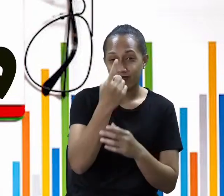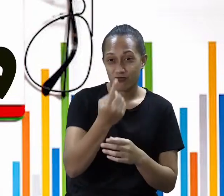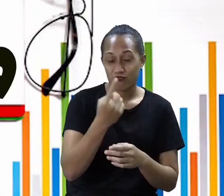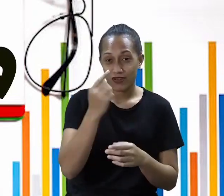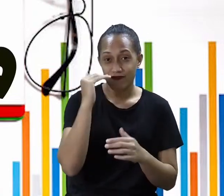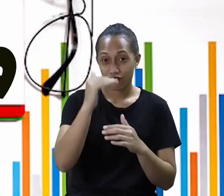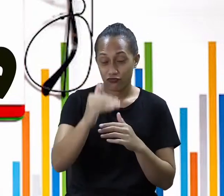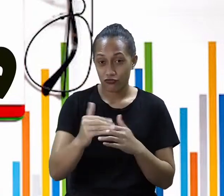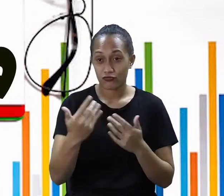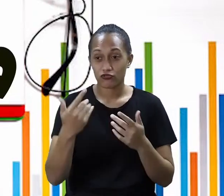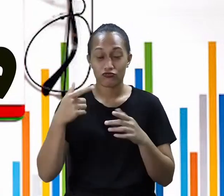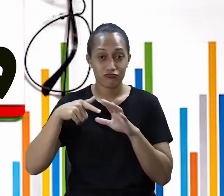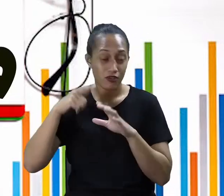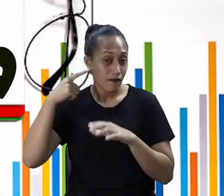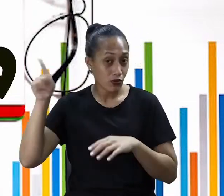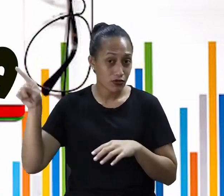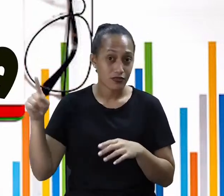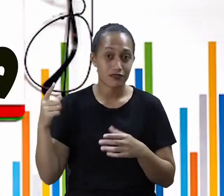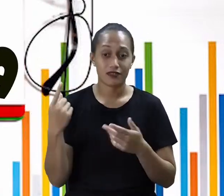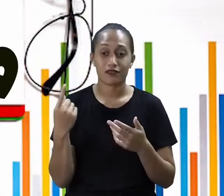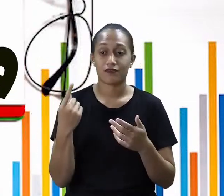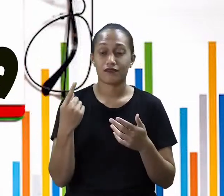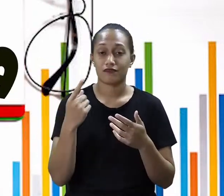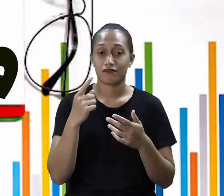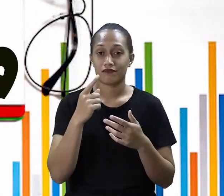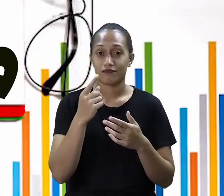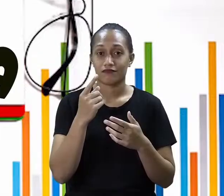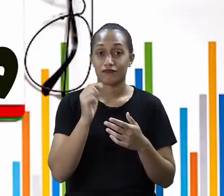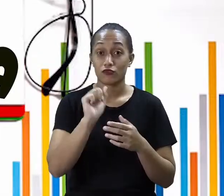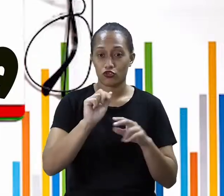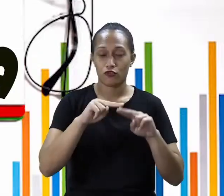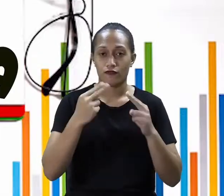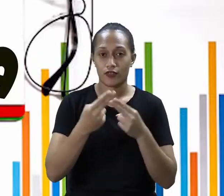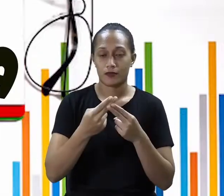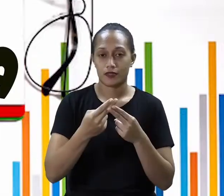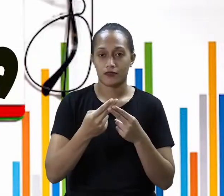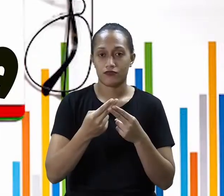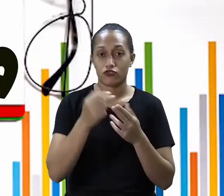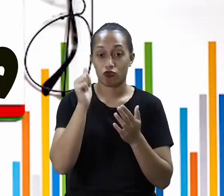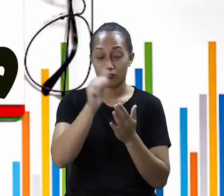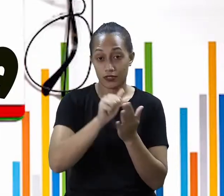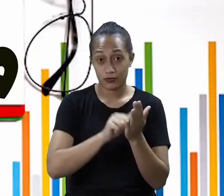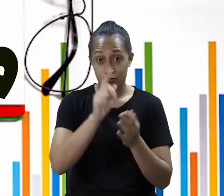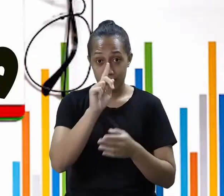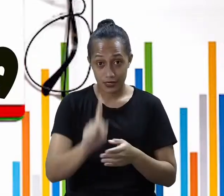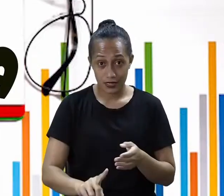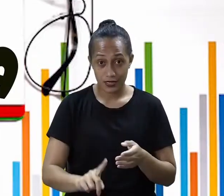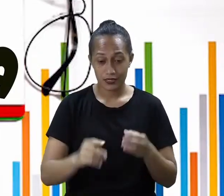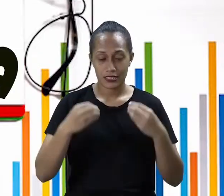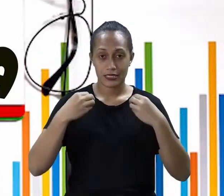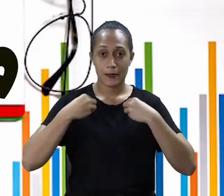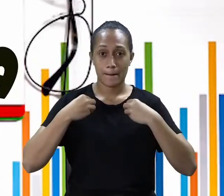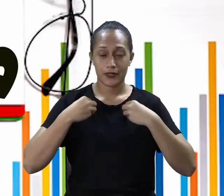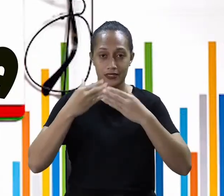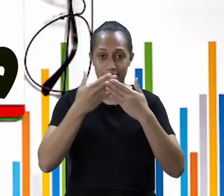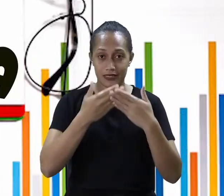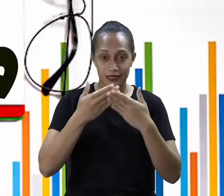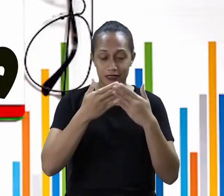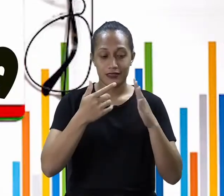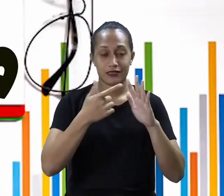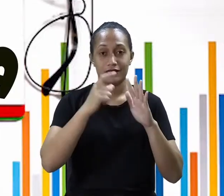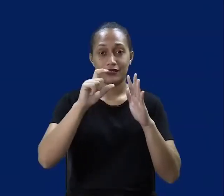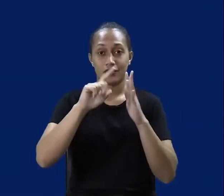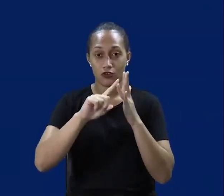avoid interruptions from your family members. Our subject for today is Business Studies,